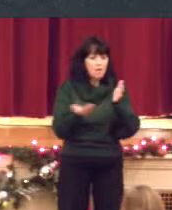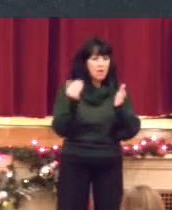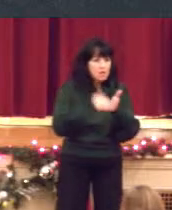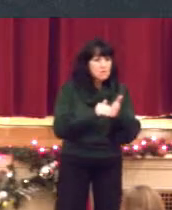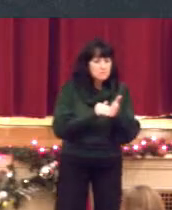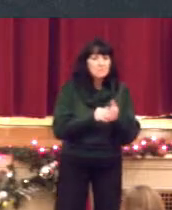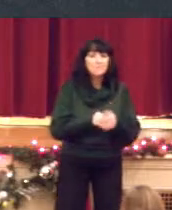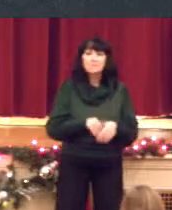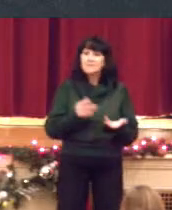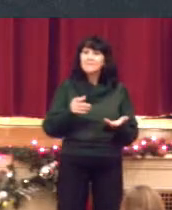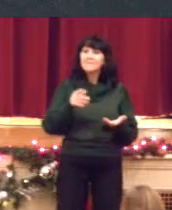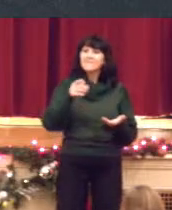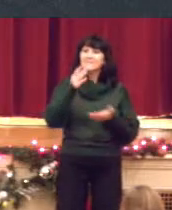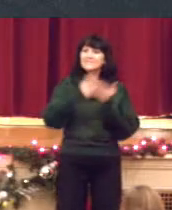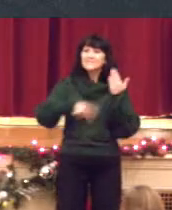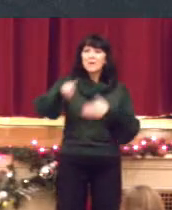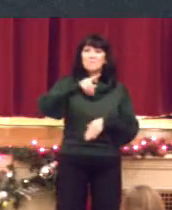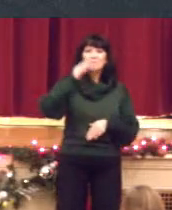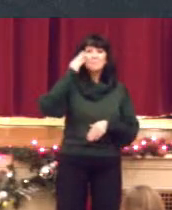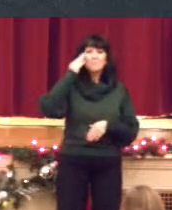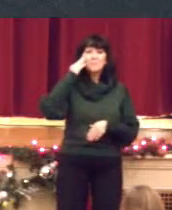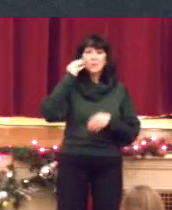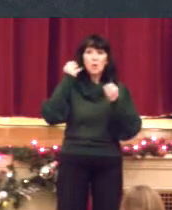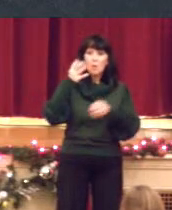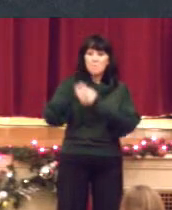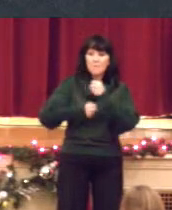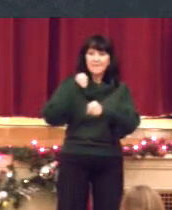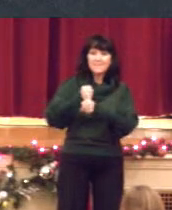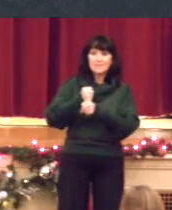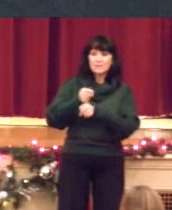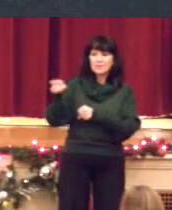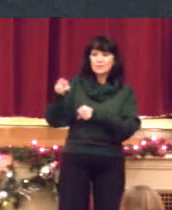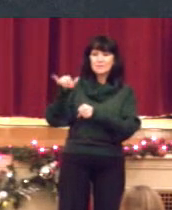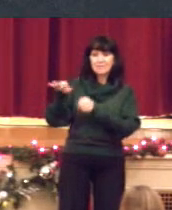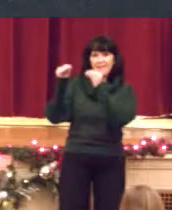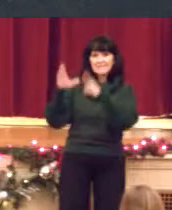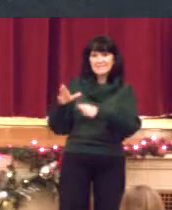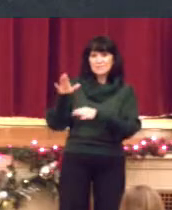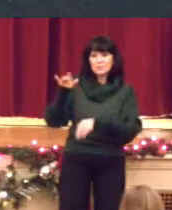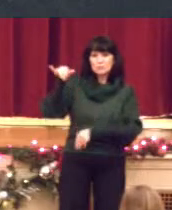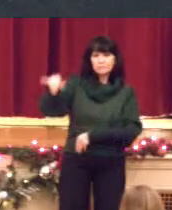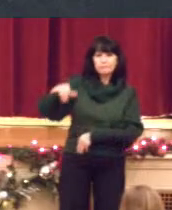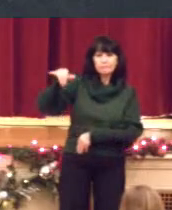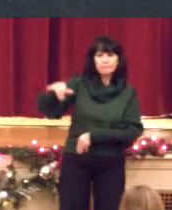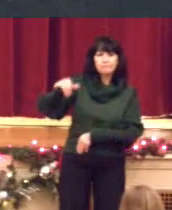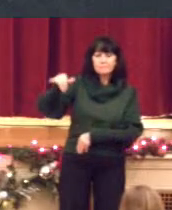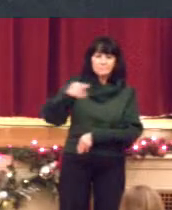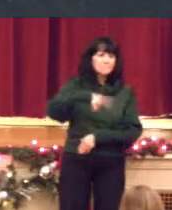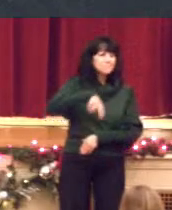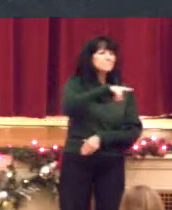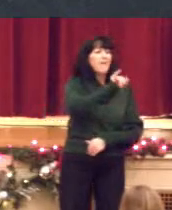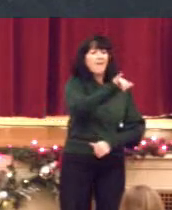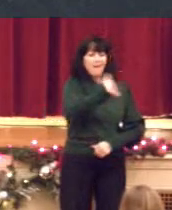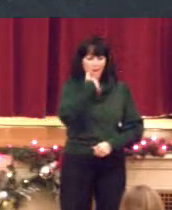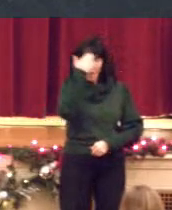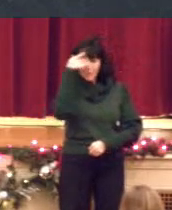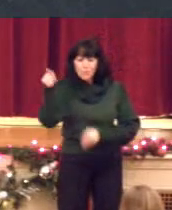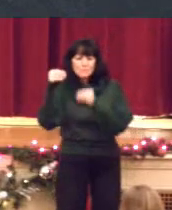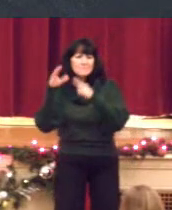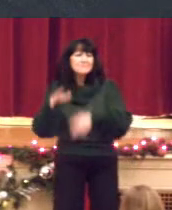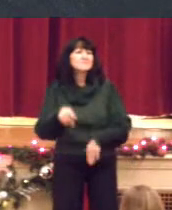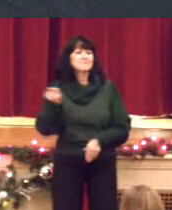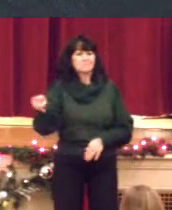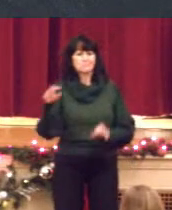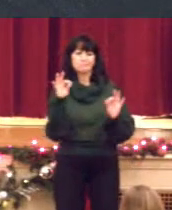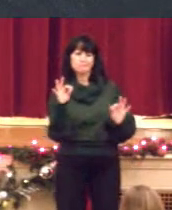good. Well, that teacher's gone by the time your sibling gets there. Parents don't have the ability to go to Mount Pleasant and say, is